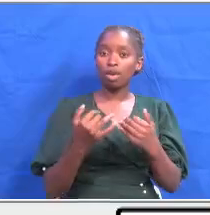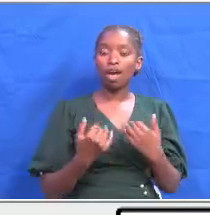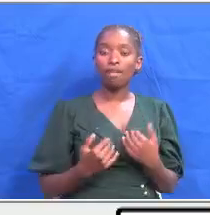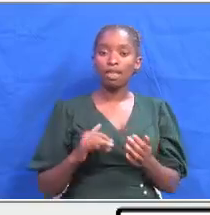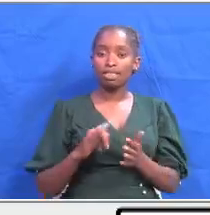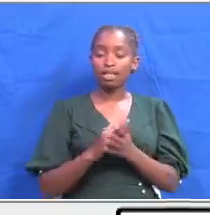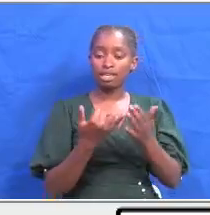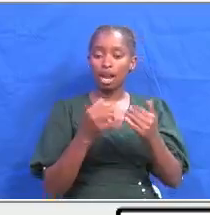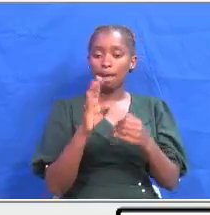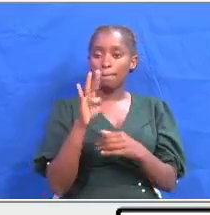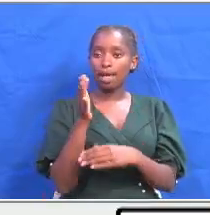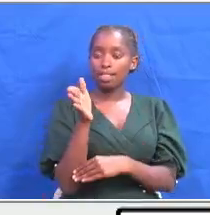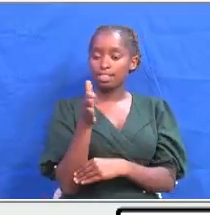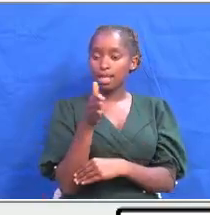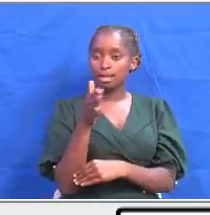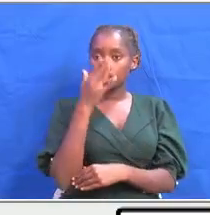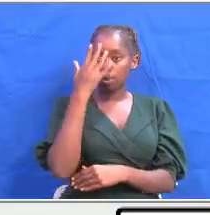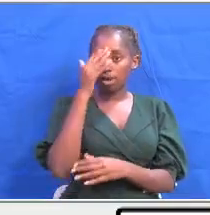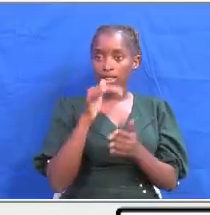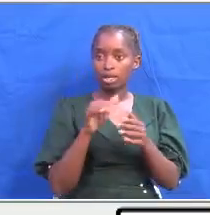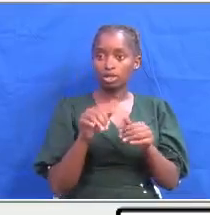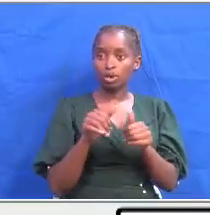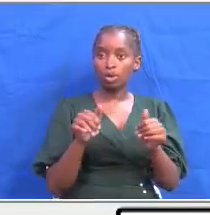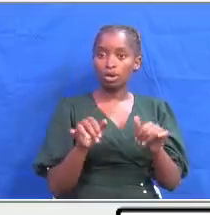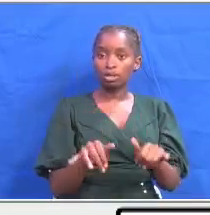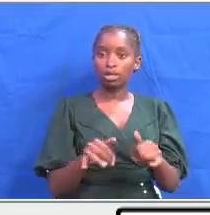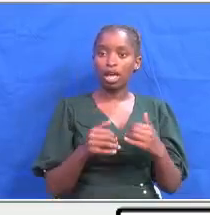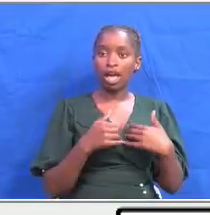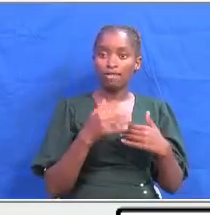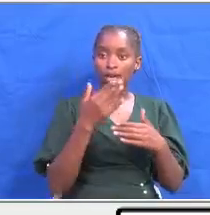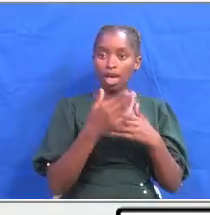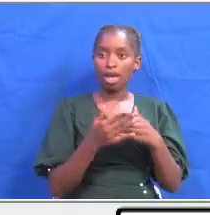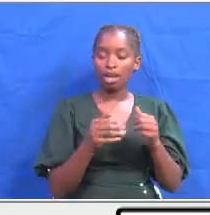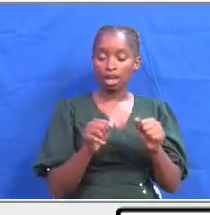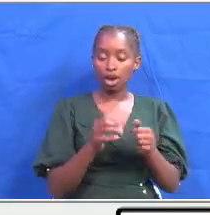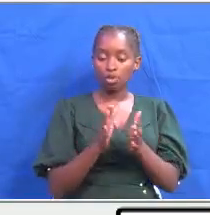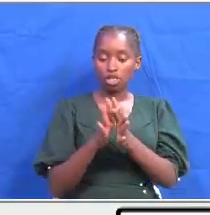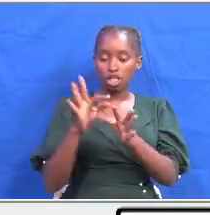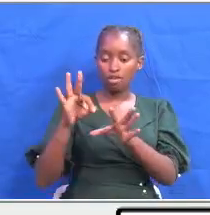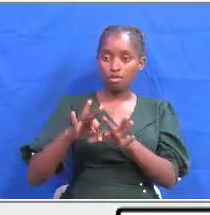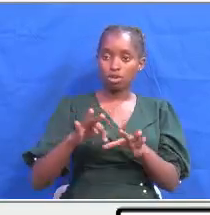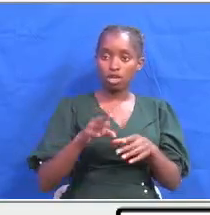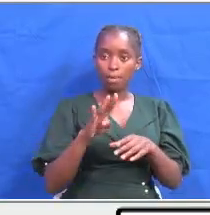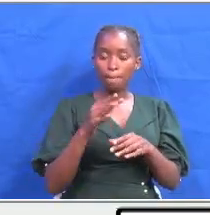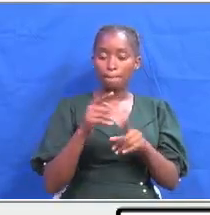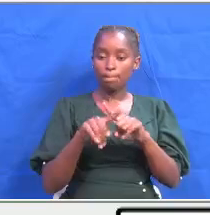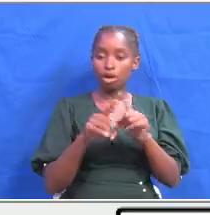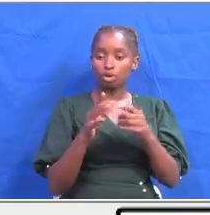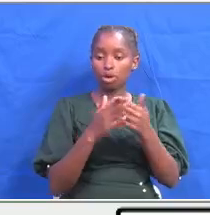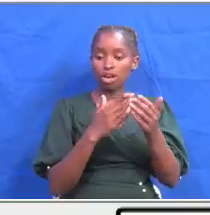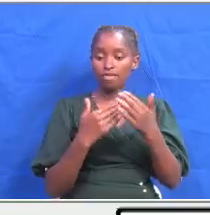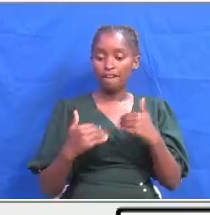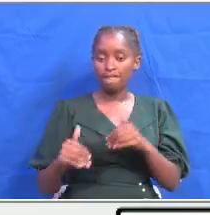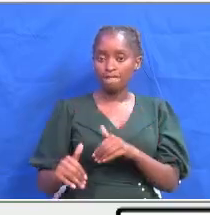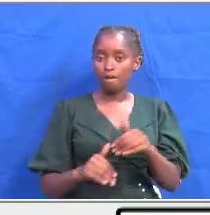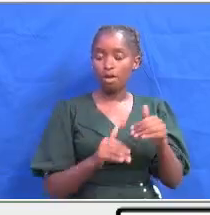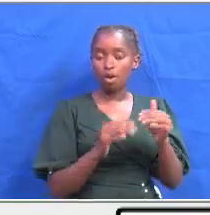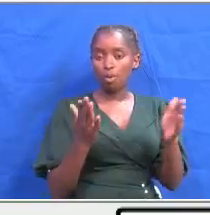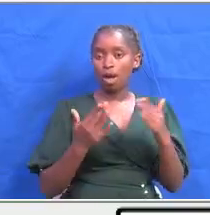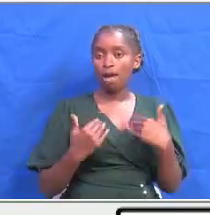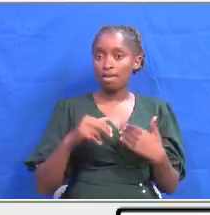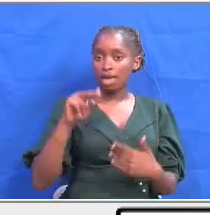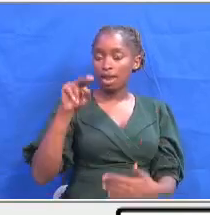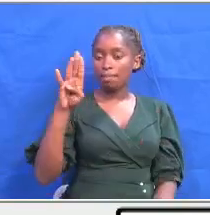Thursday, because that is well set. It will end with a vote. But what follows after that vote is where the game begins. And that's where the courts will be